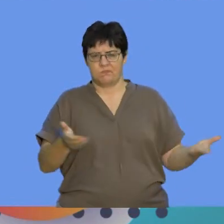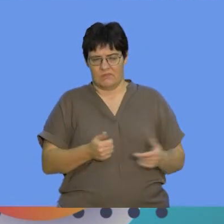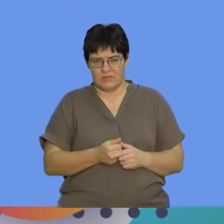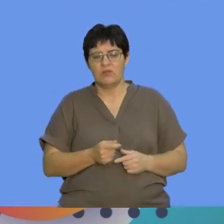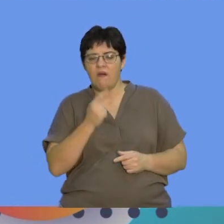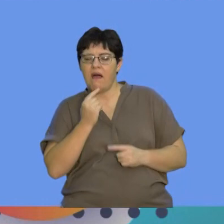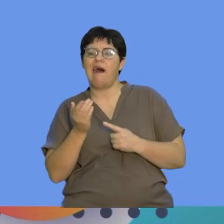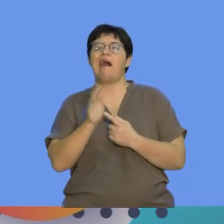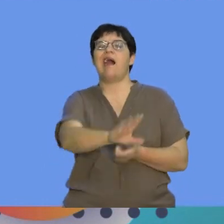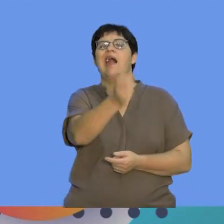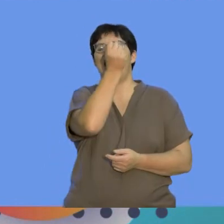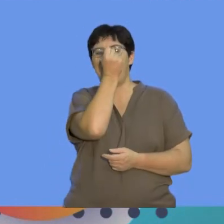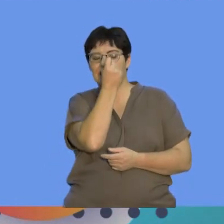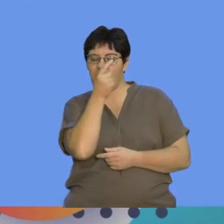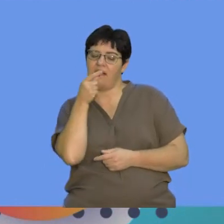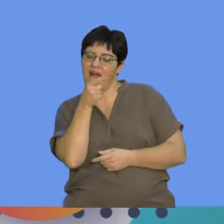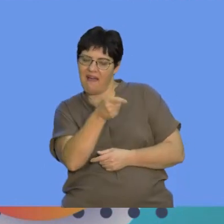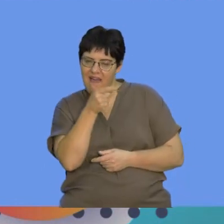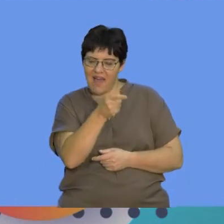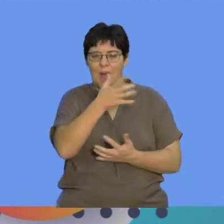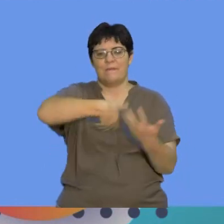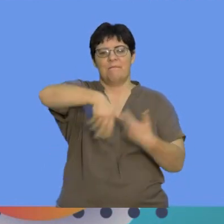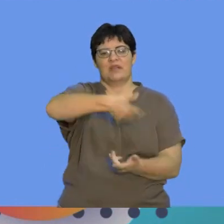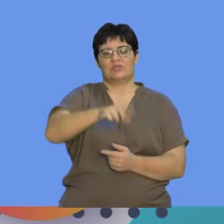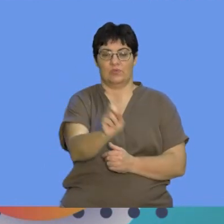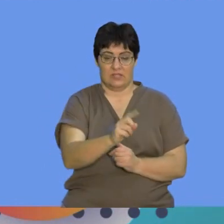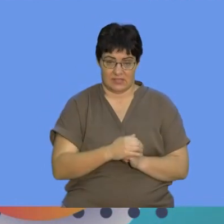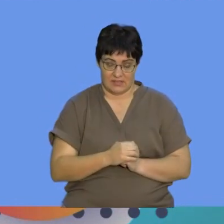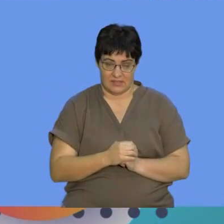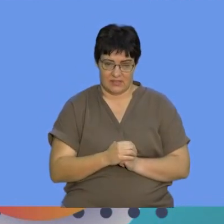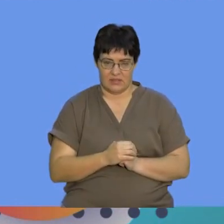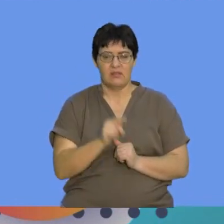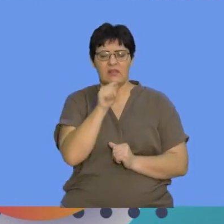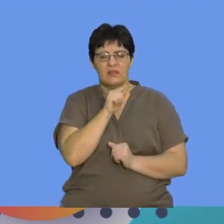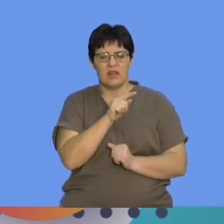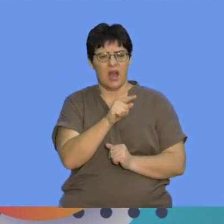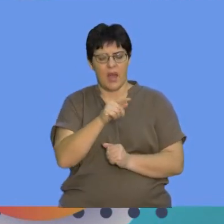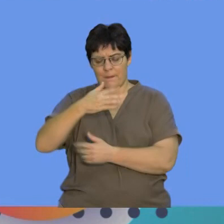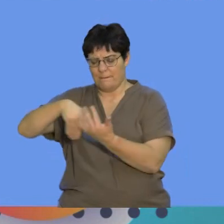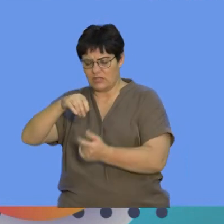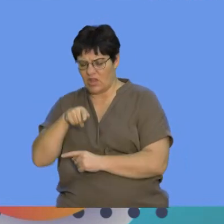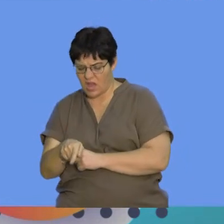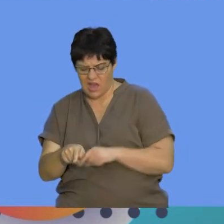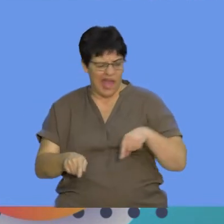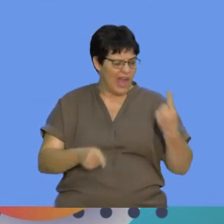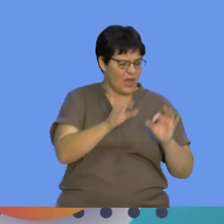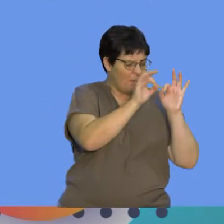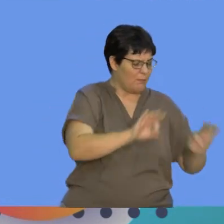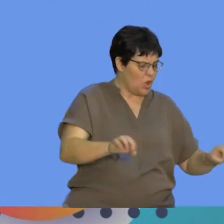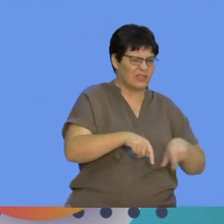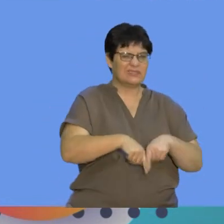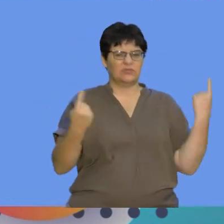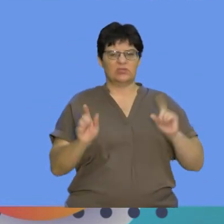bring an understanding of what exactly a mixture is and what is it that separates a mixture from other pure substances, which are